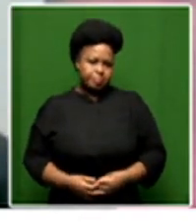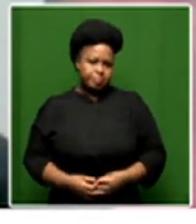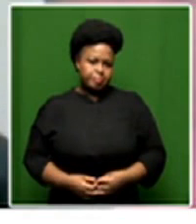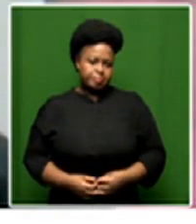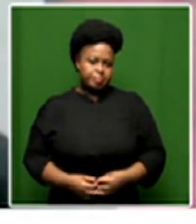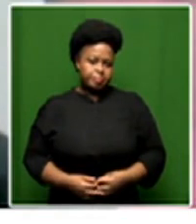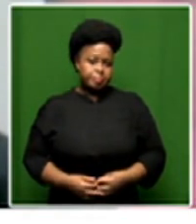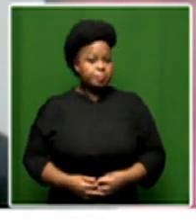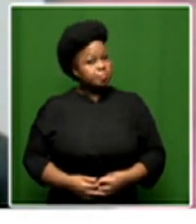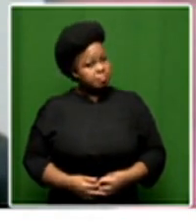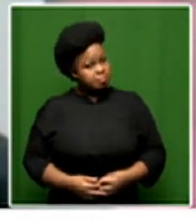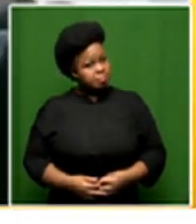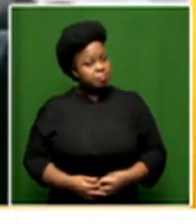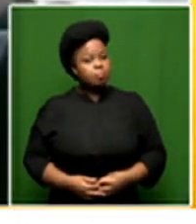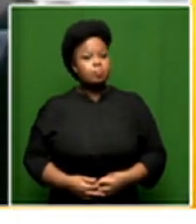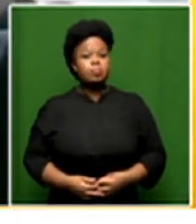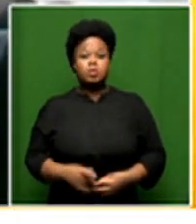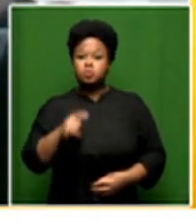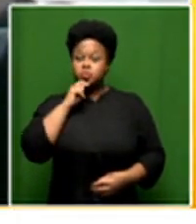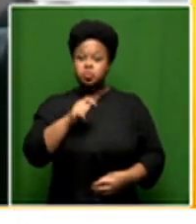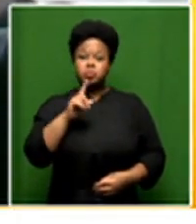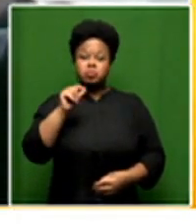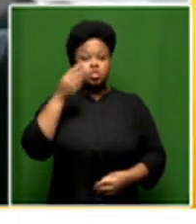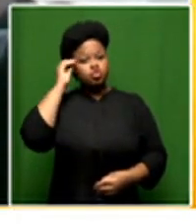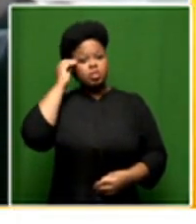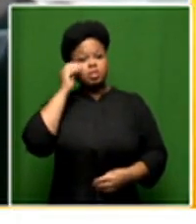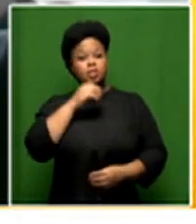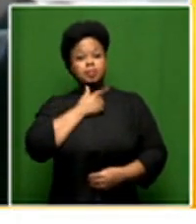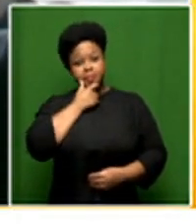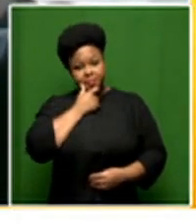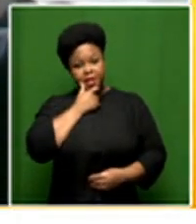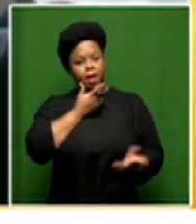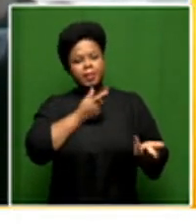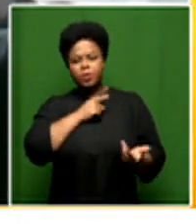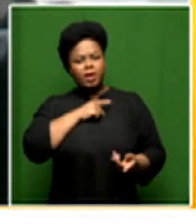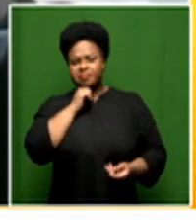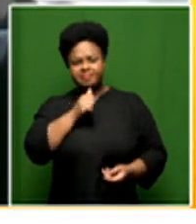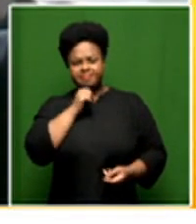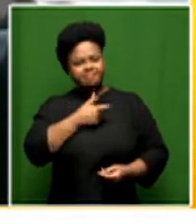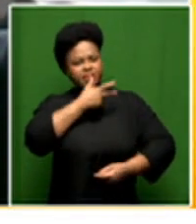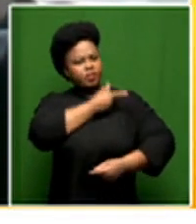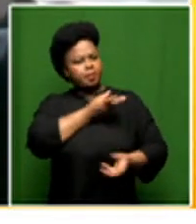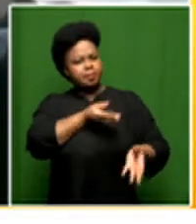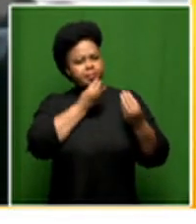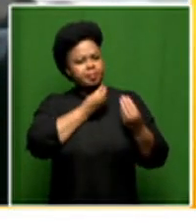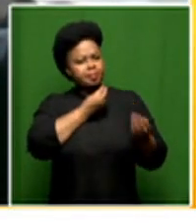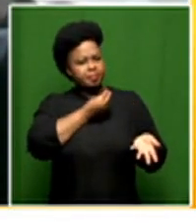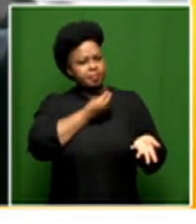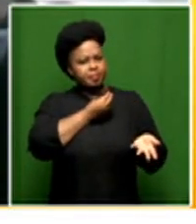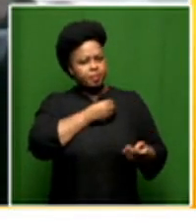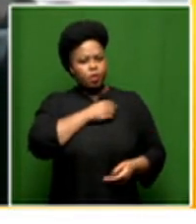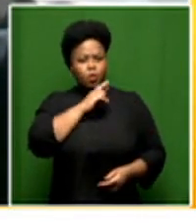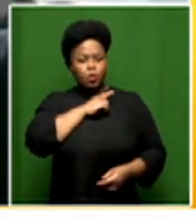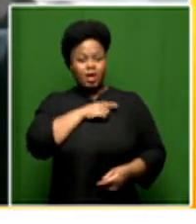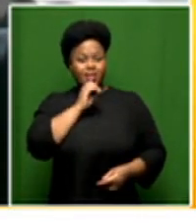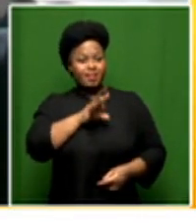vaccine. That certainly is quite interesting. But even if we do get a vaccine, Mr. Saphetha, a